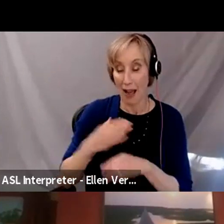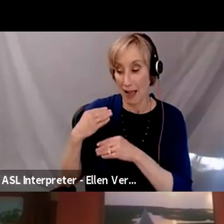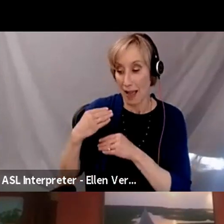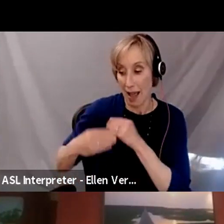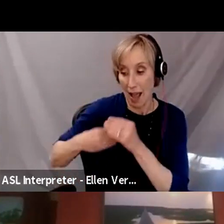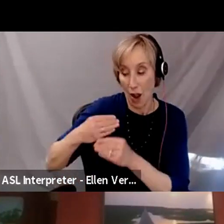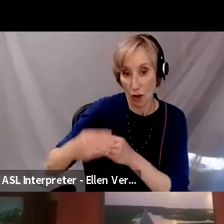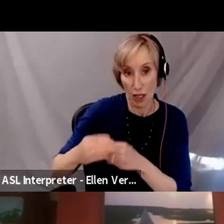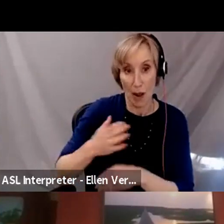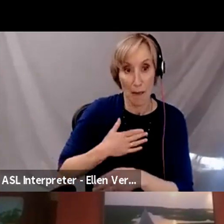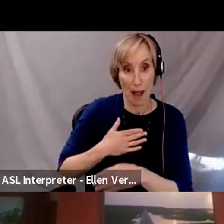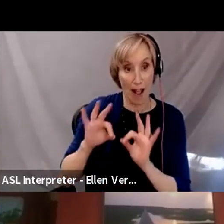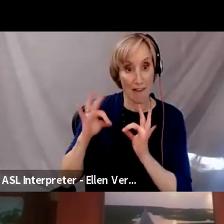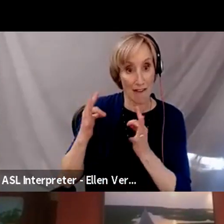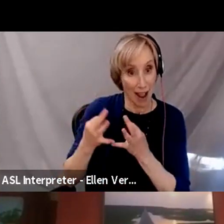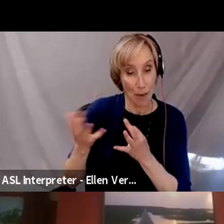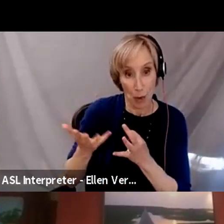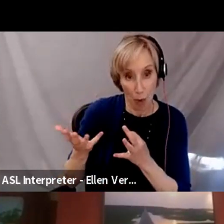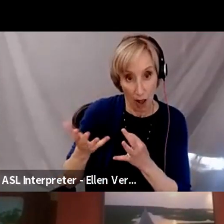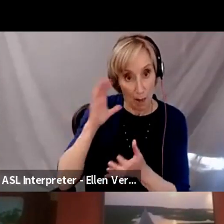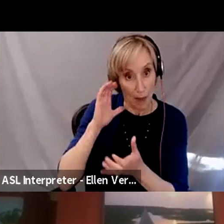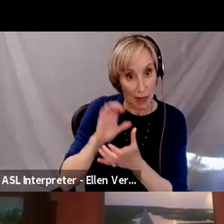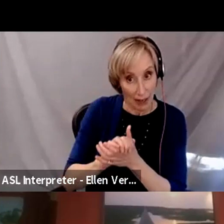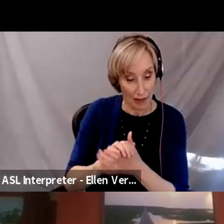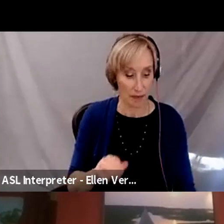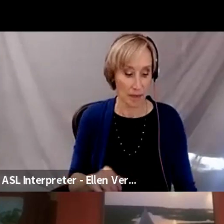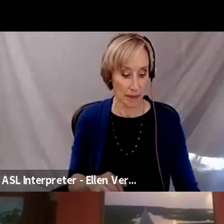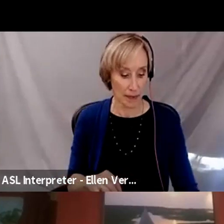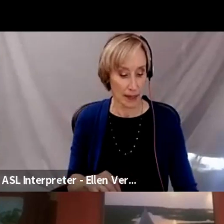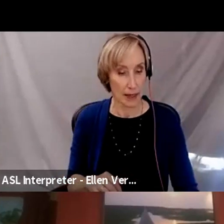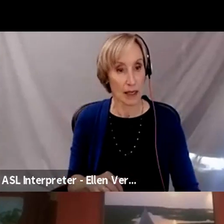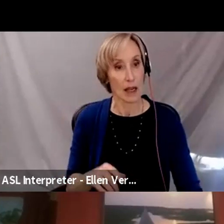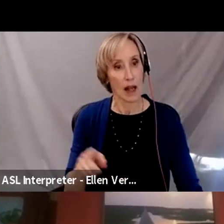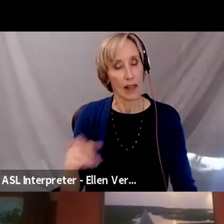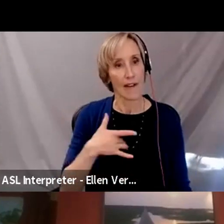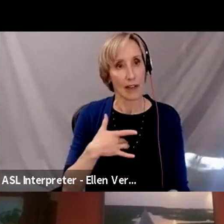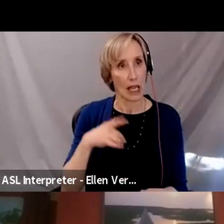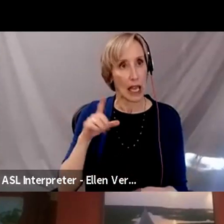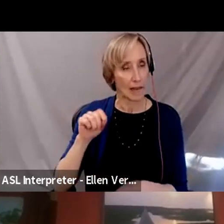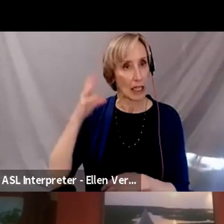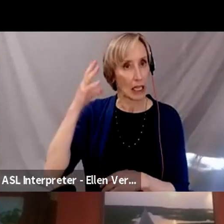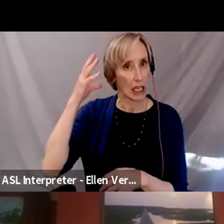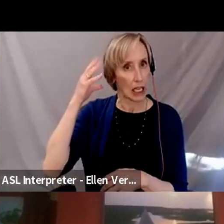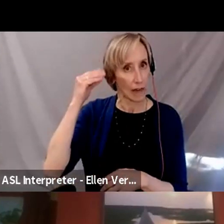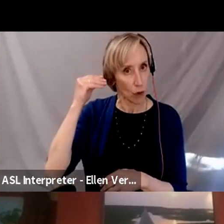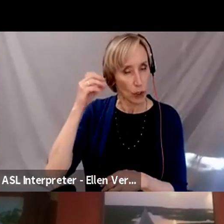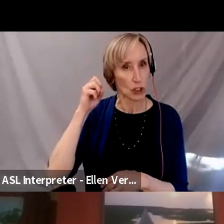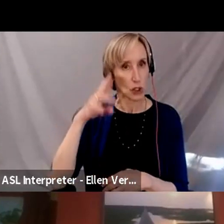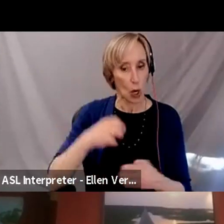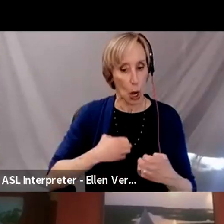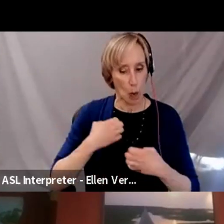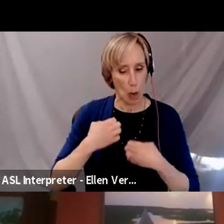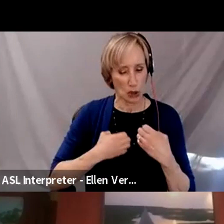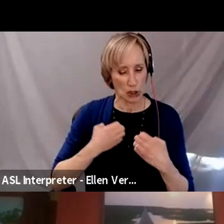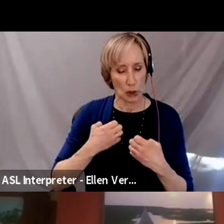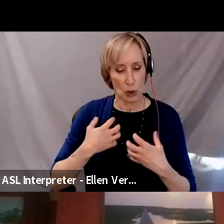line views the experience of hearing voices or emotional distress as a form of like spiritual emergence, as a